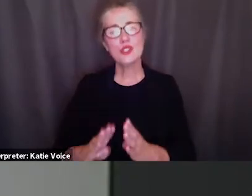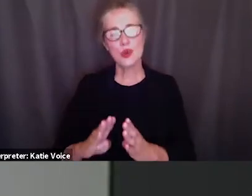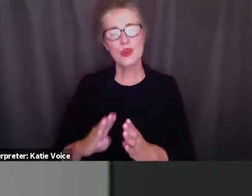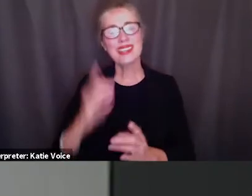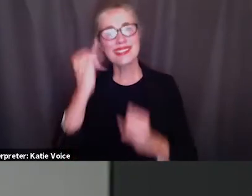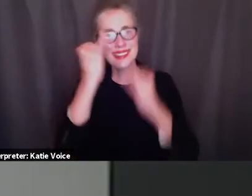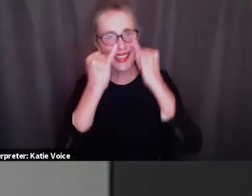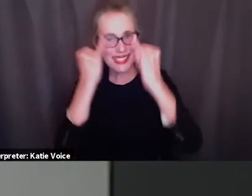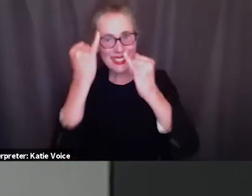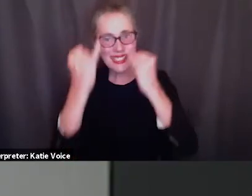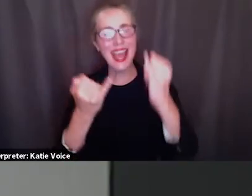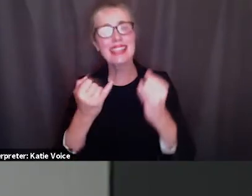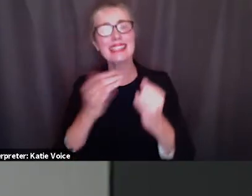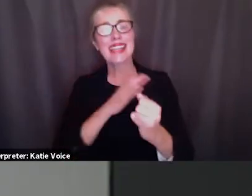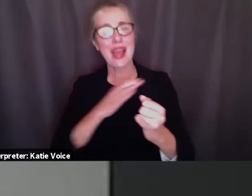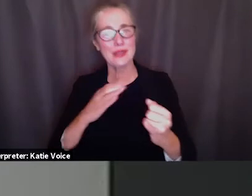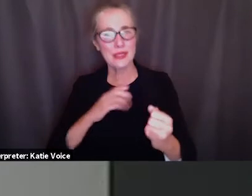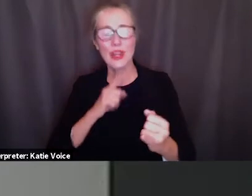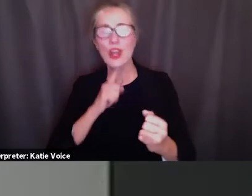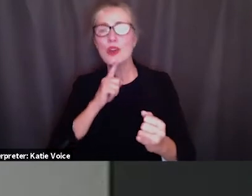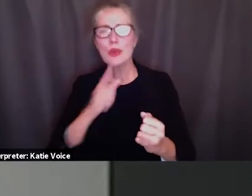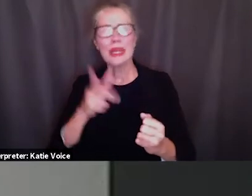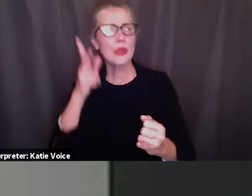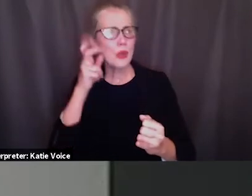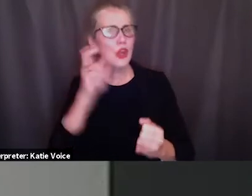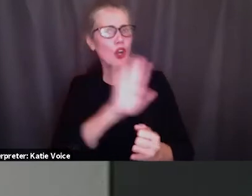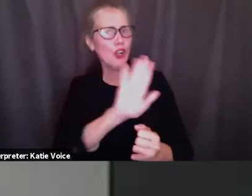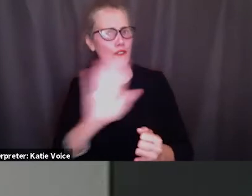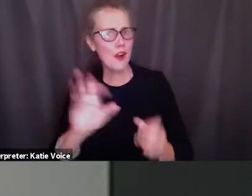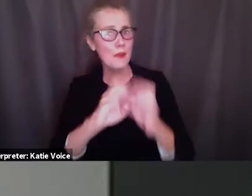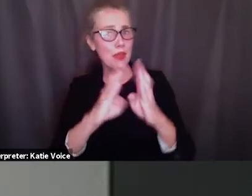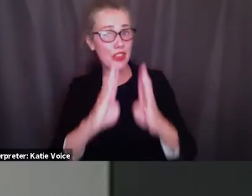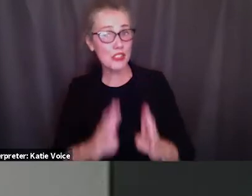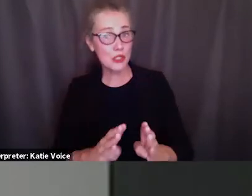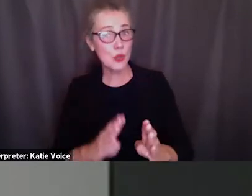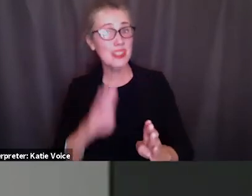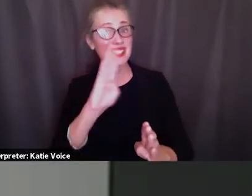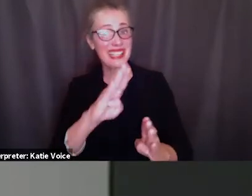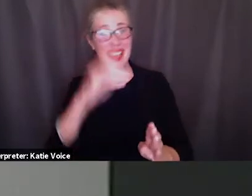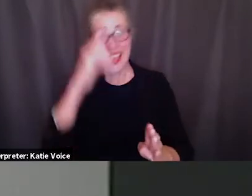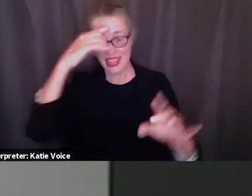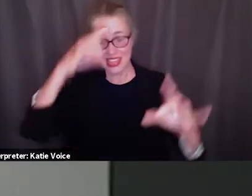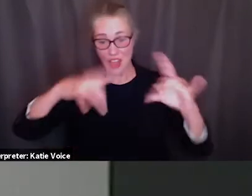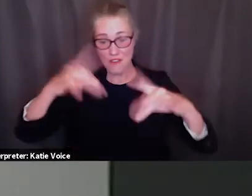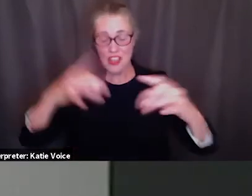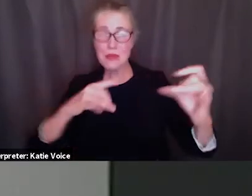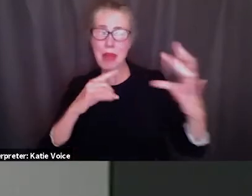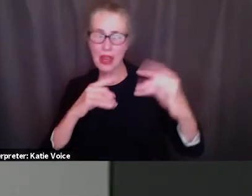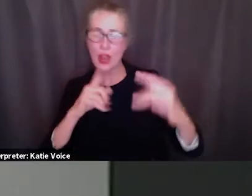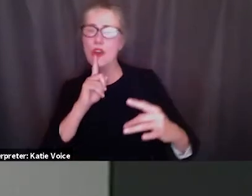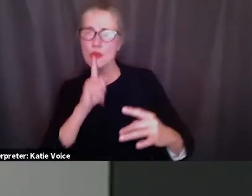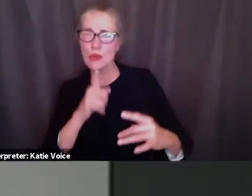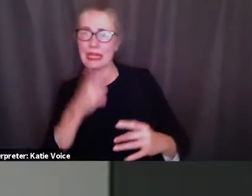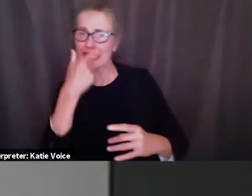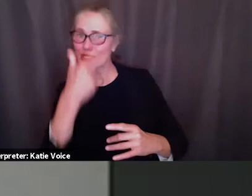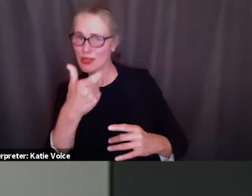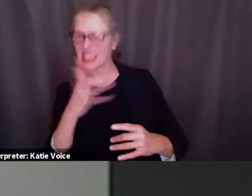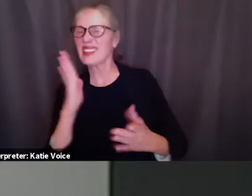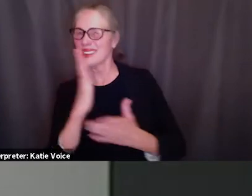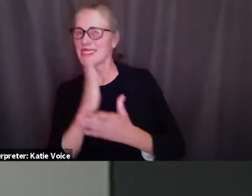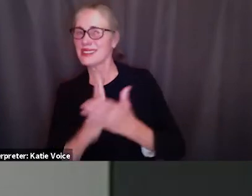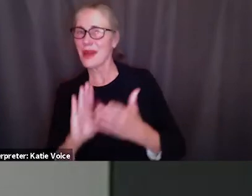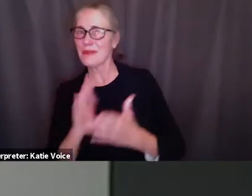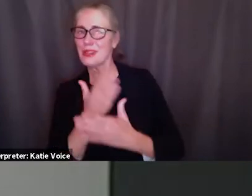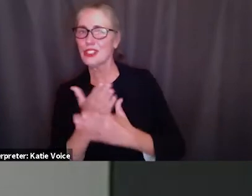from the students, and they echoed a lot of the opinions I had, but some of the things I wasn't made aware of. So it was great to hear that,